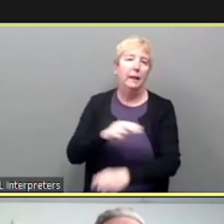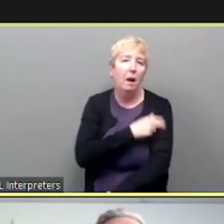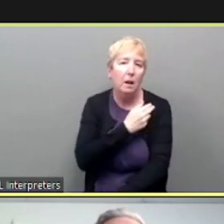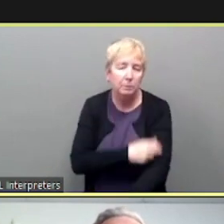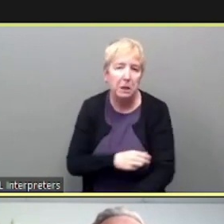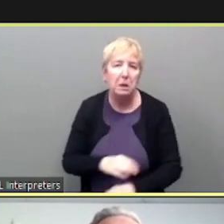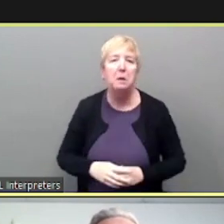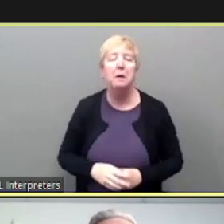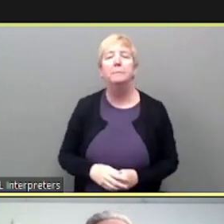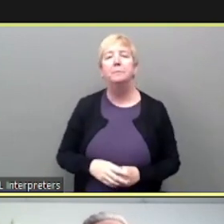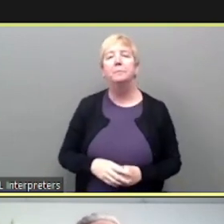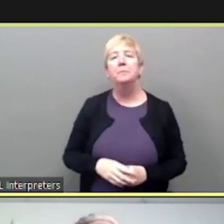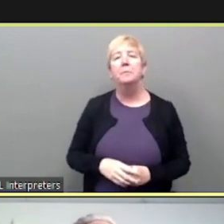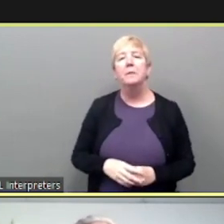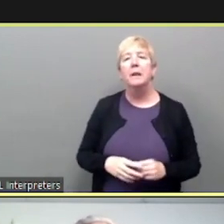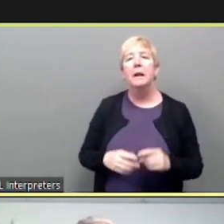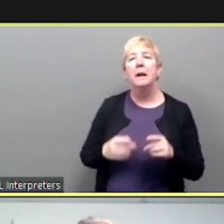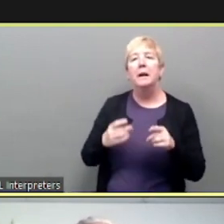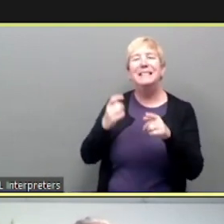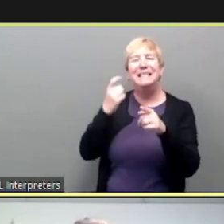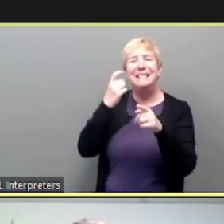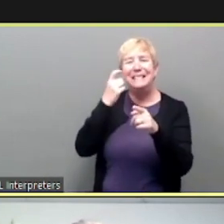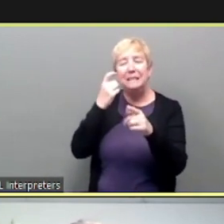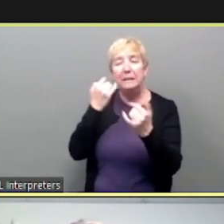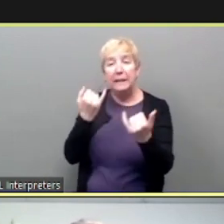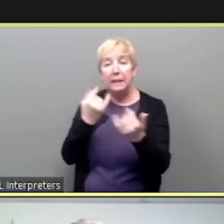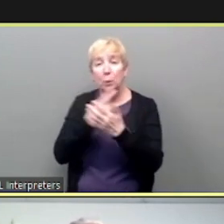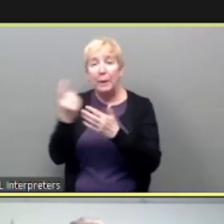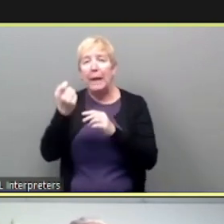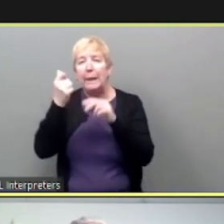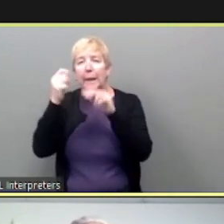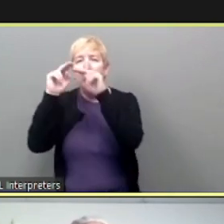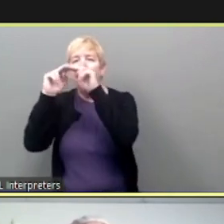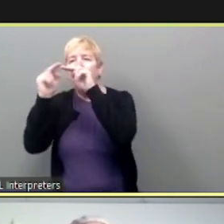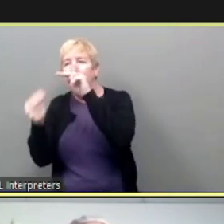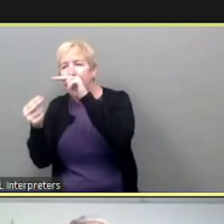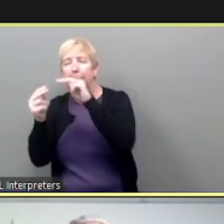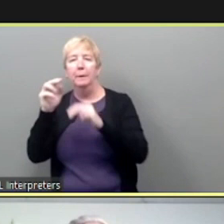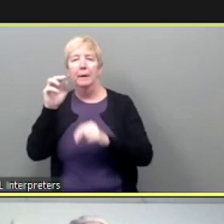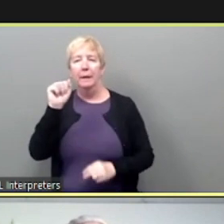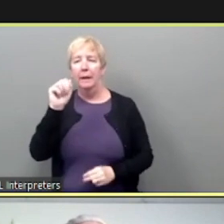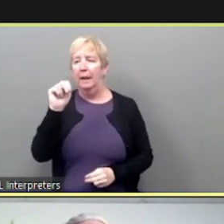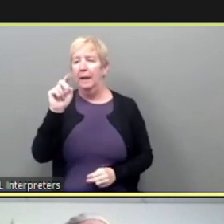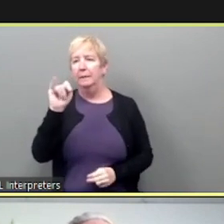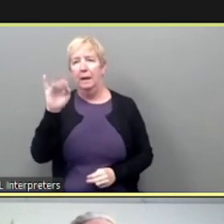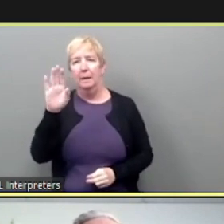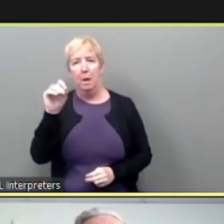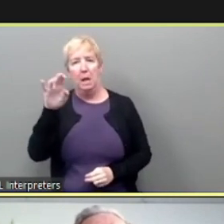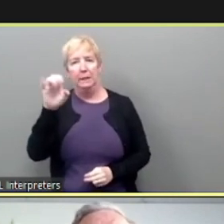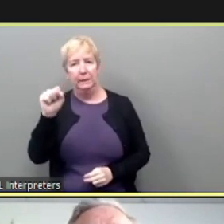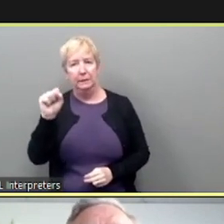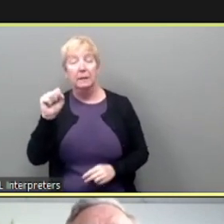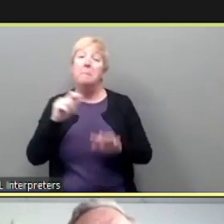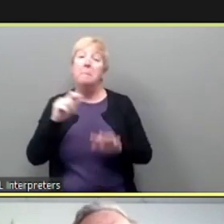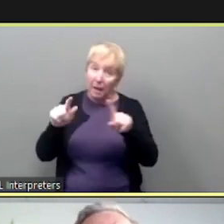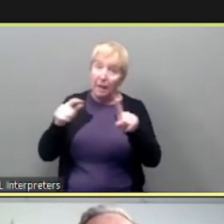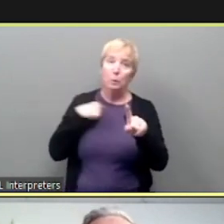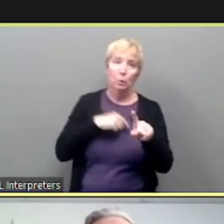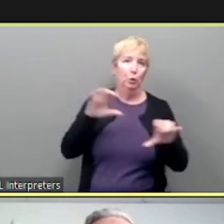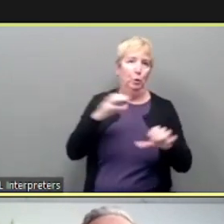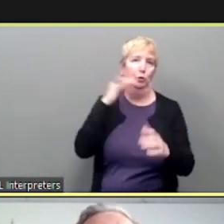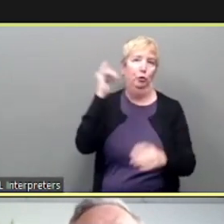bit of a fall off this past week in monoclonal antibodies, but we're doing a good job switching over to